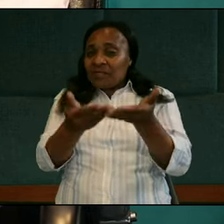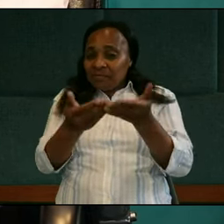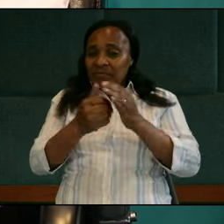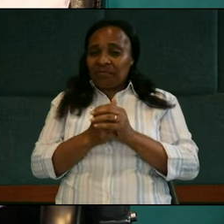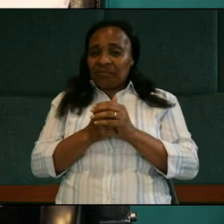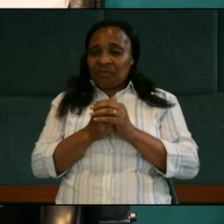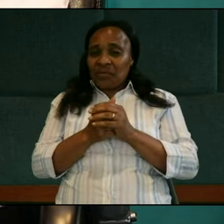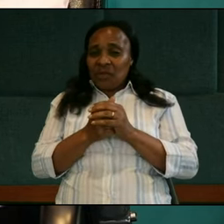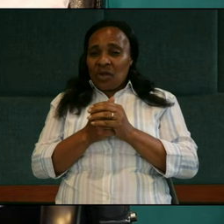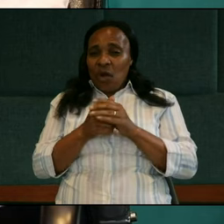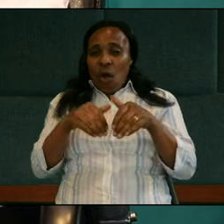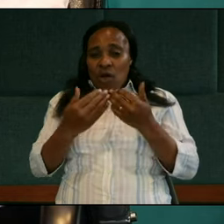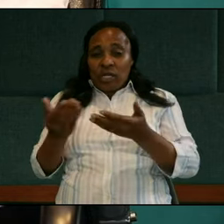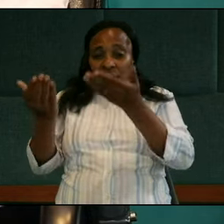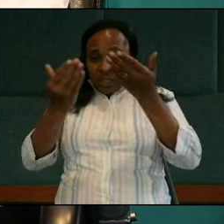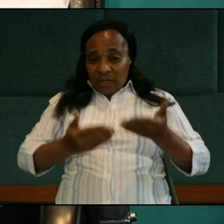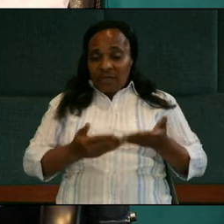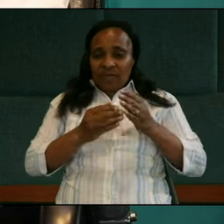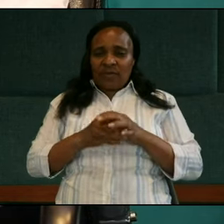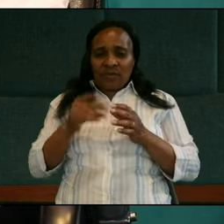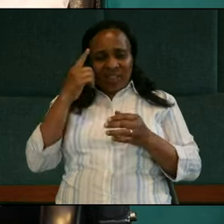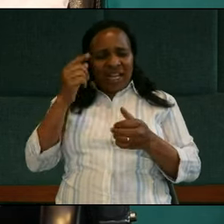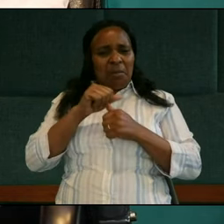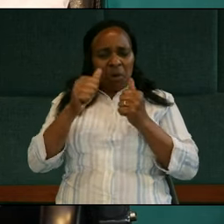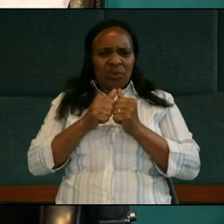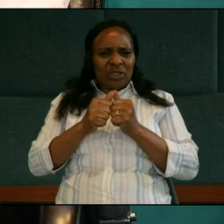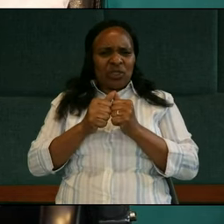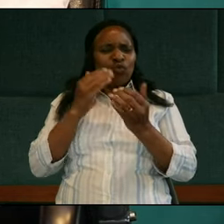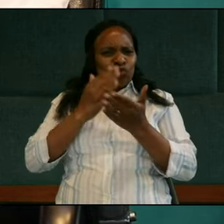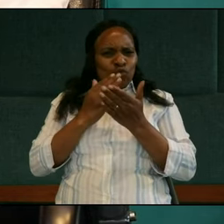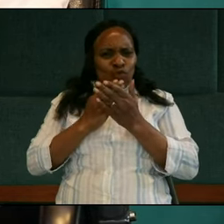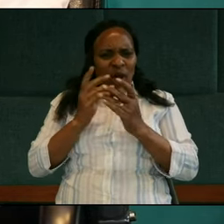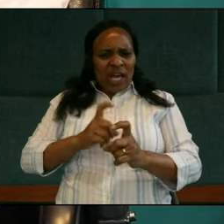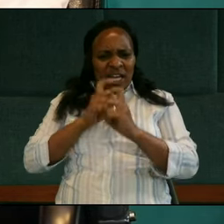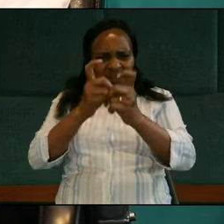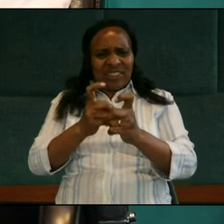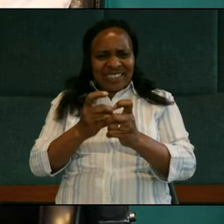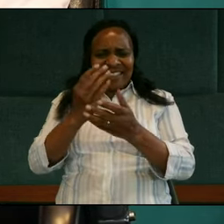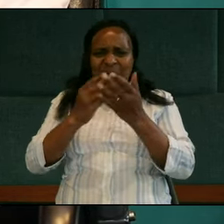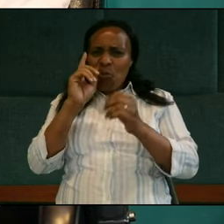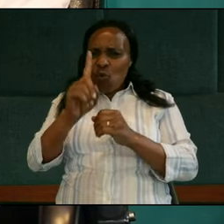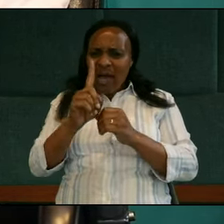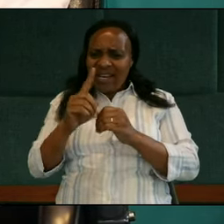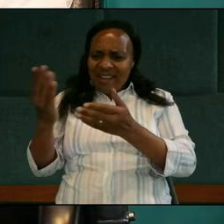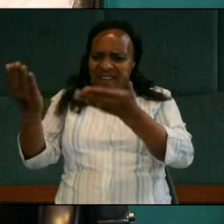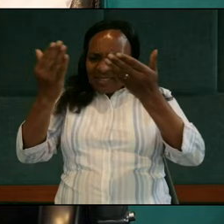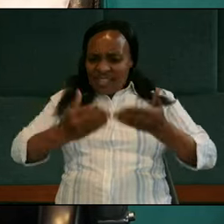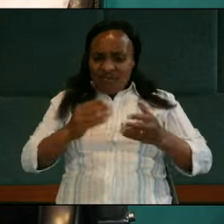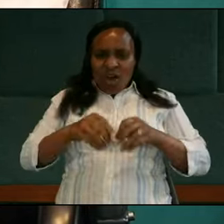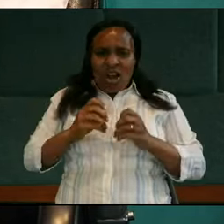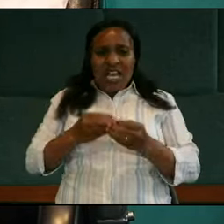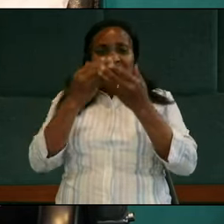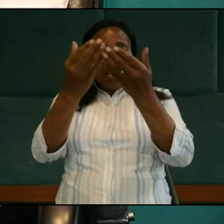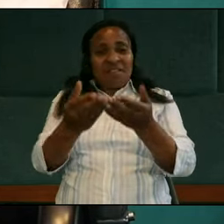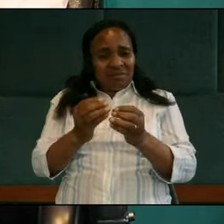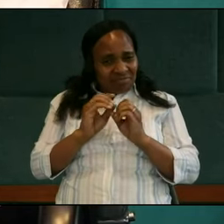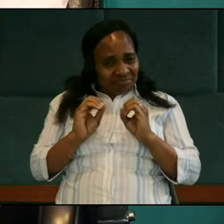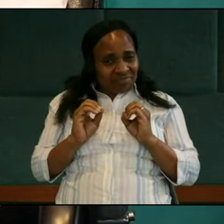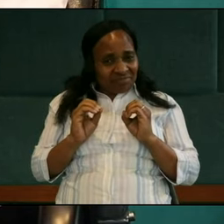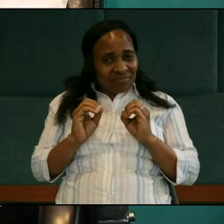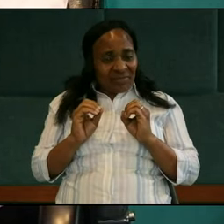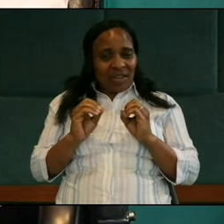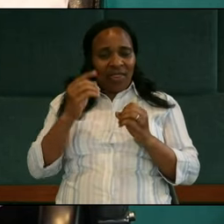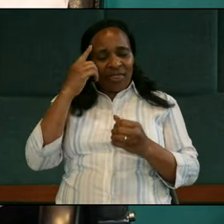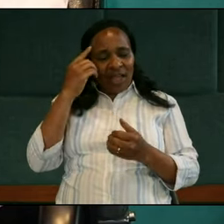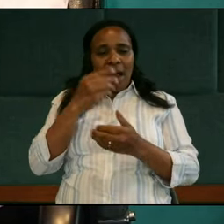It's just something to think about. Is it really a gift if someone does not receive it or accept it? Okay, that's just something to